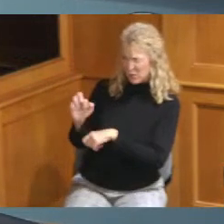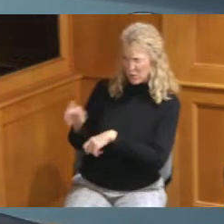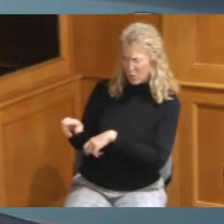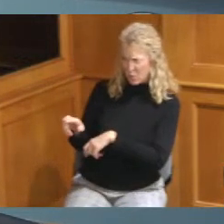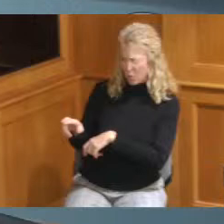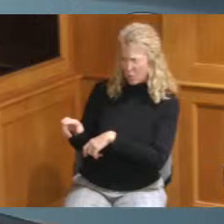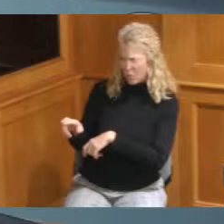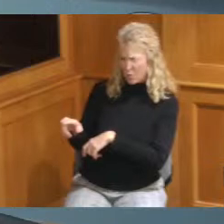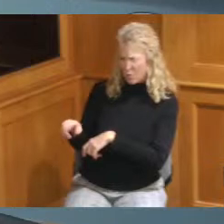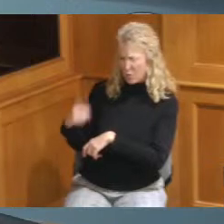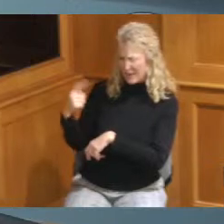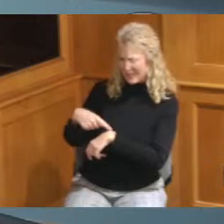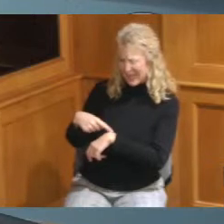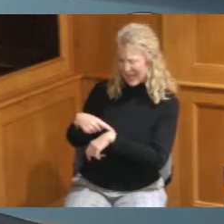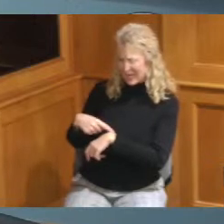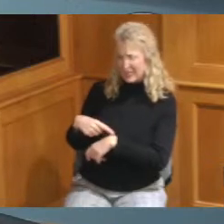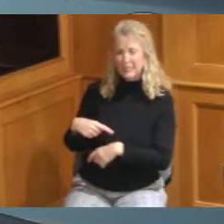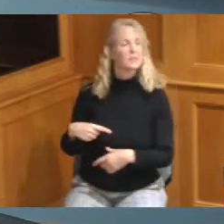they come?